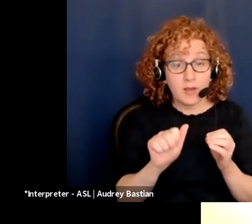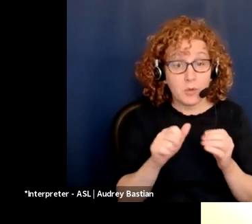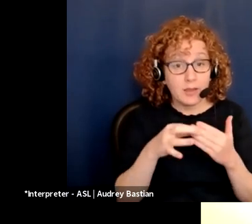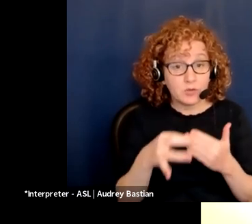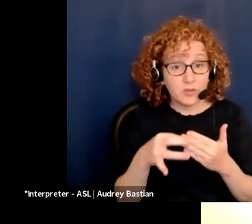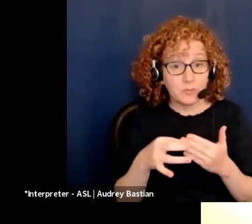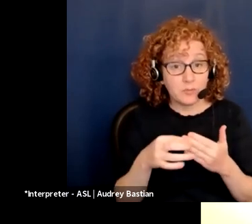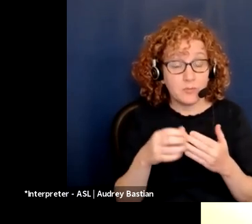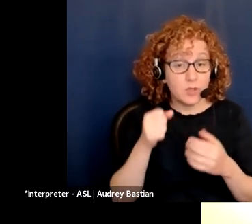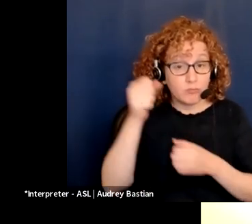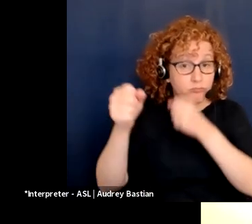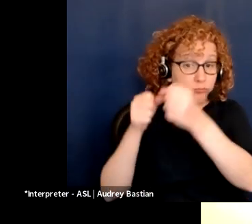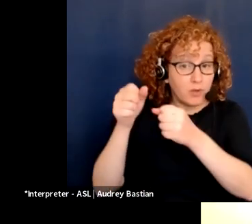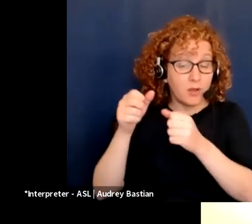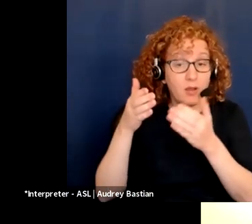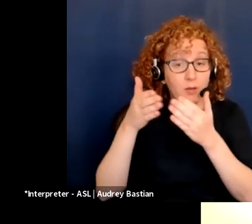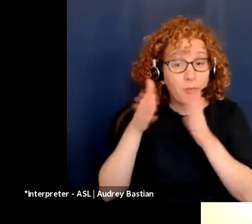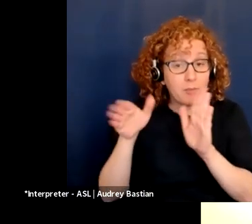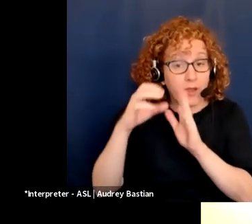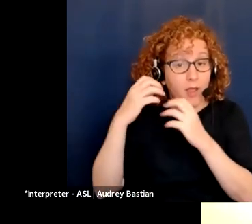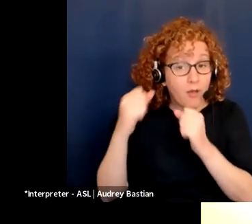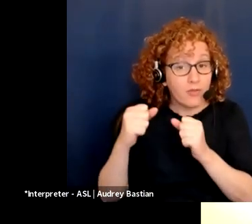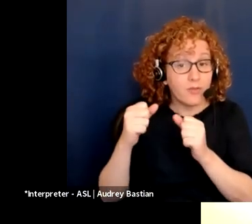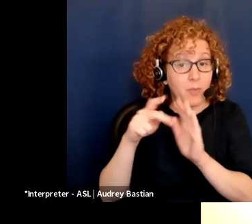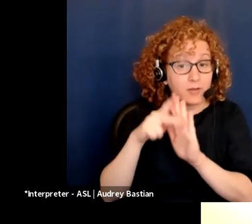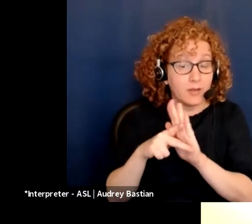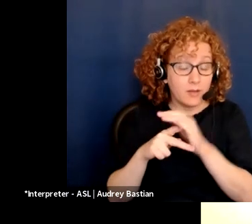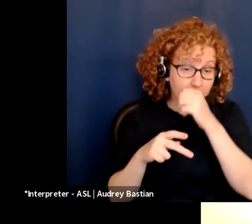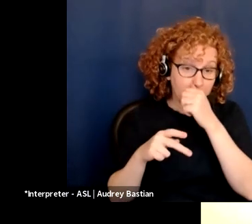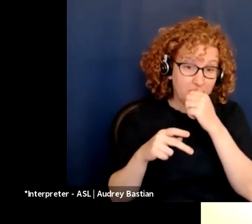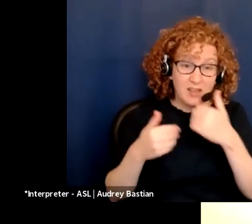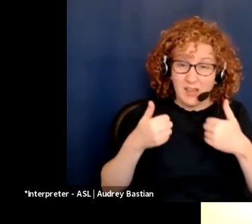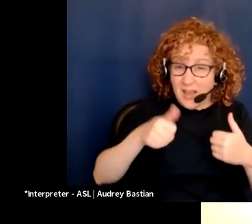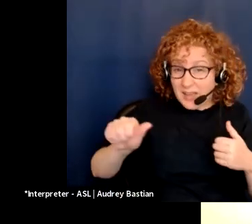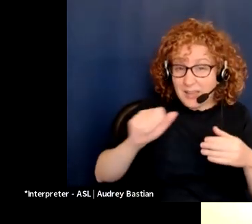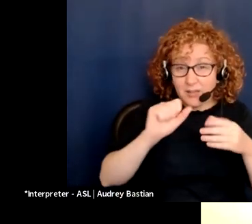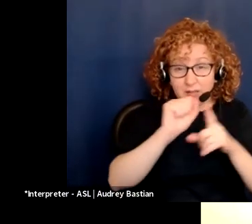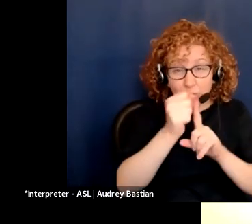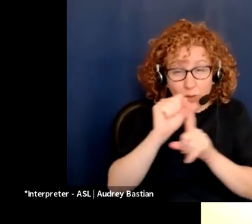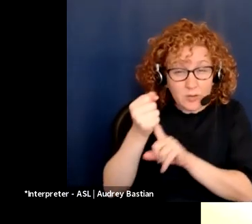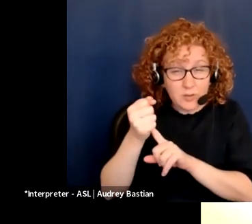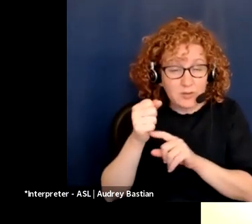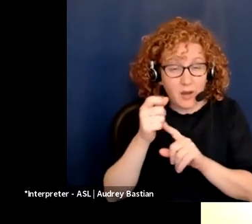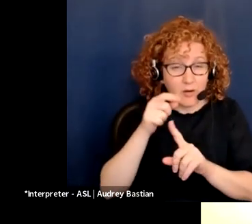public health policy? It's clearly needed. Have there been instances or moments that were key or standout in your